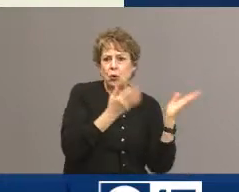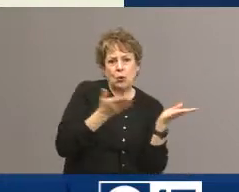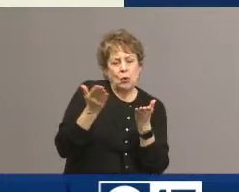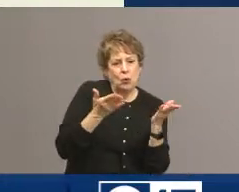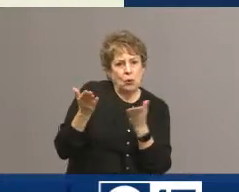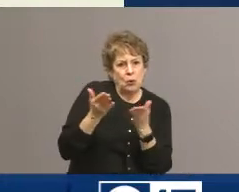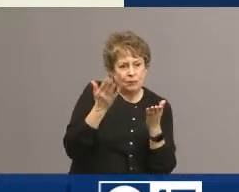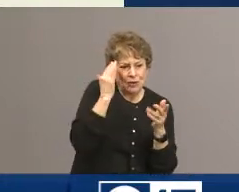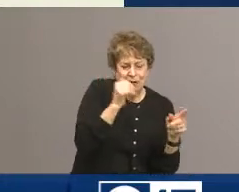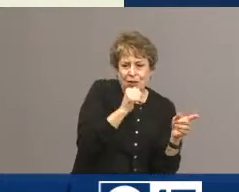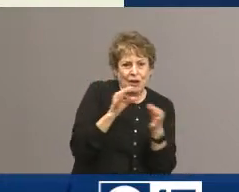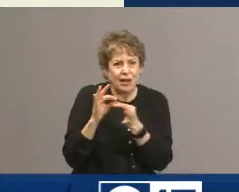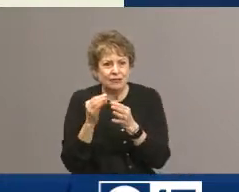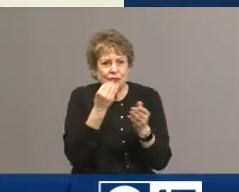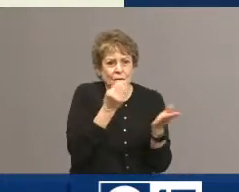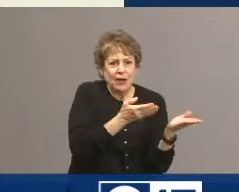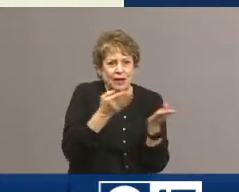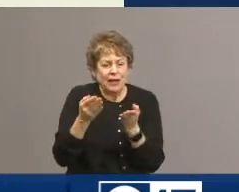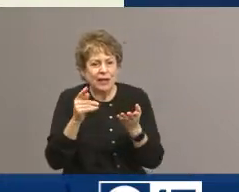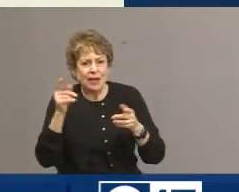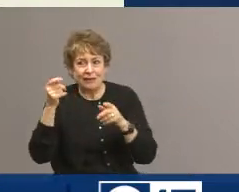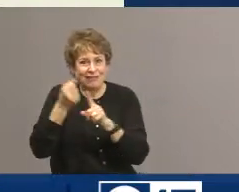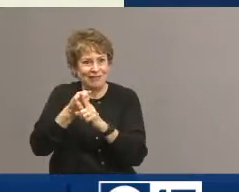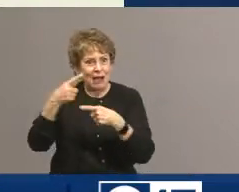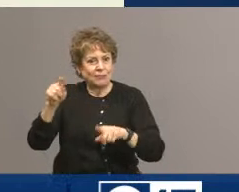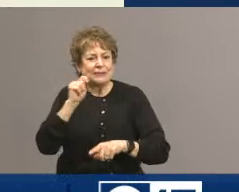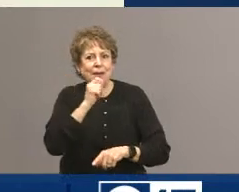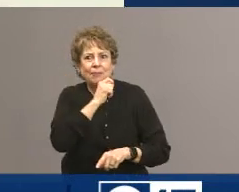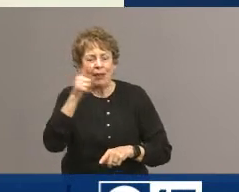up? We're fixing it. Okay. We're fixing it, and